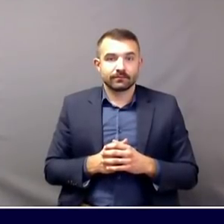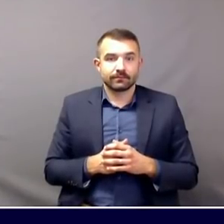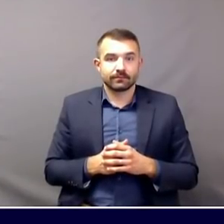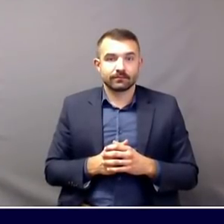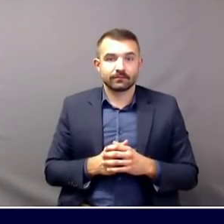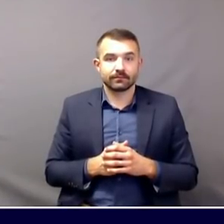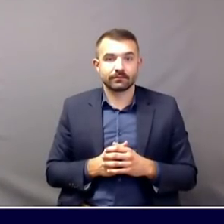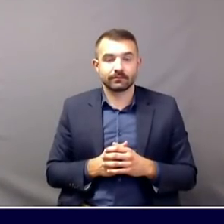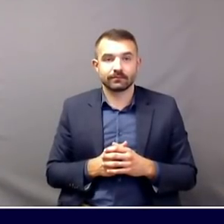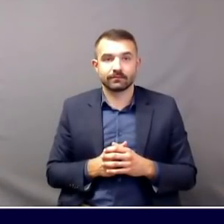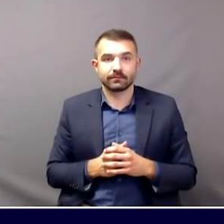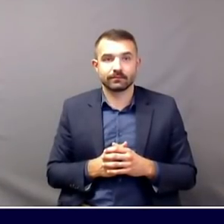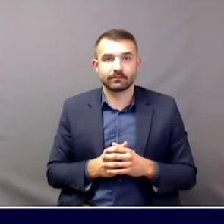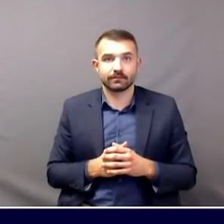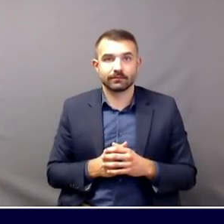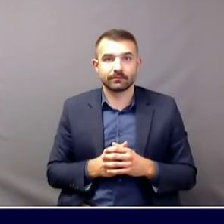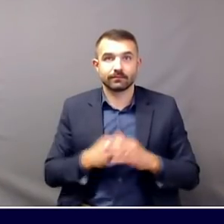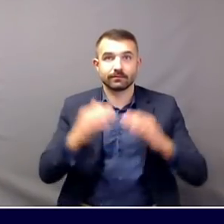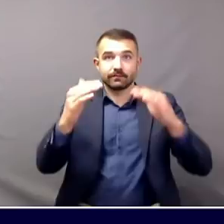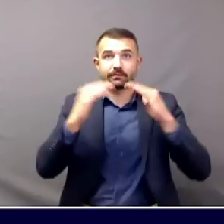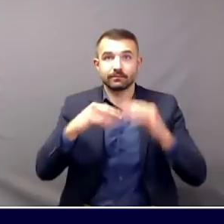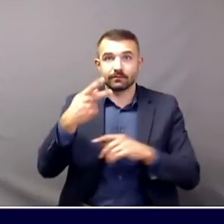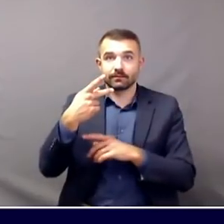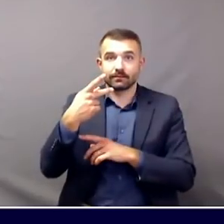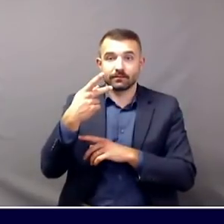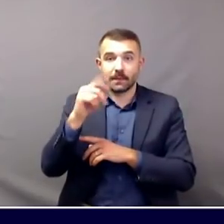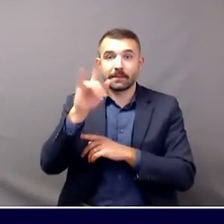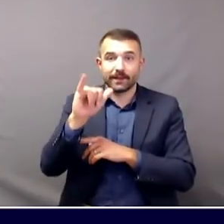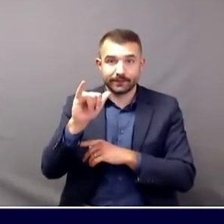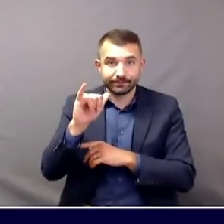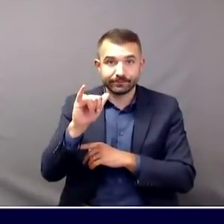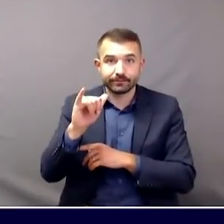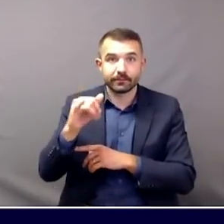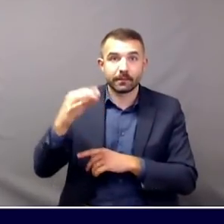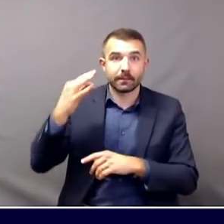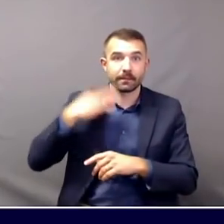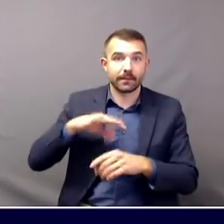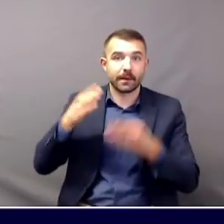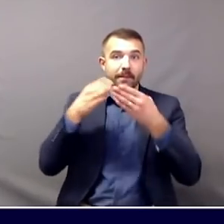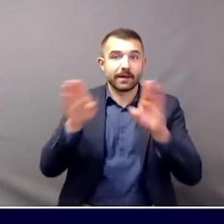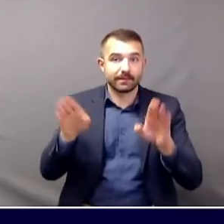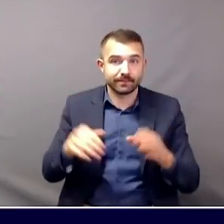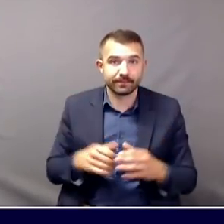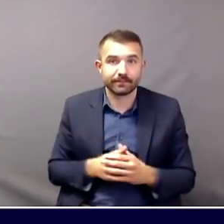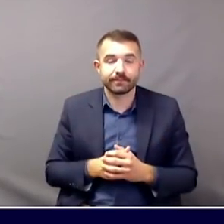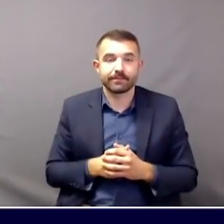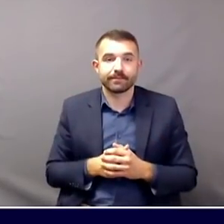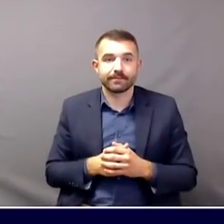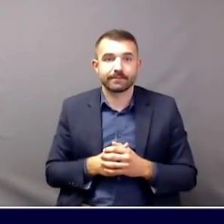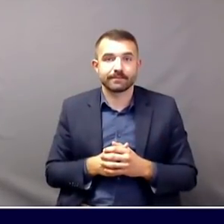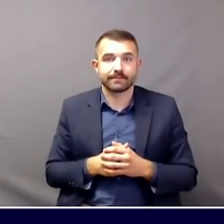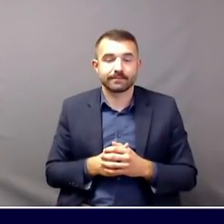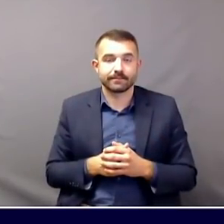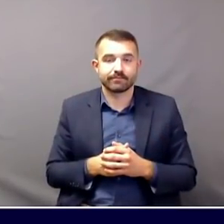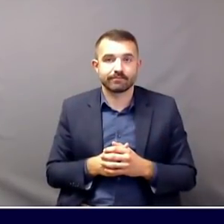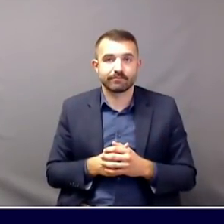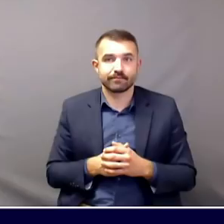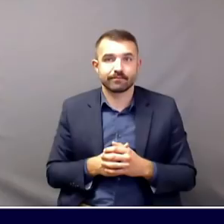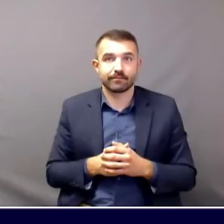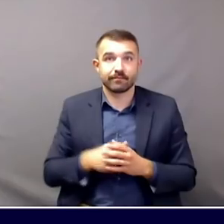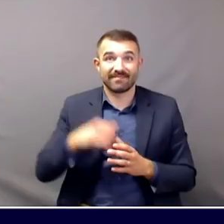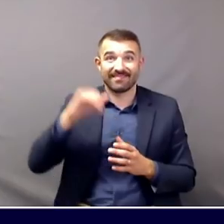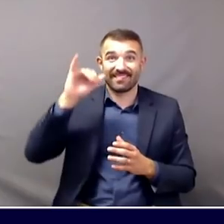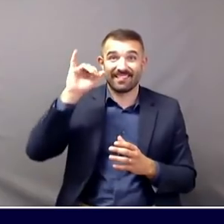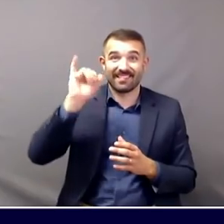I'm going to turn to Patty White at Maine Public next. Thanks, Dr. Shah. I've got a question about the monoclonal antibodies. If we're getting